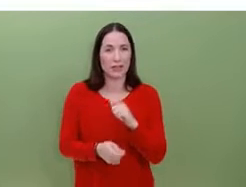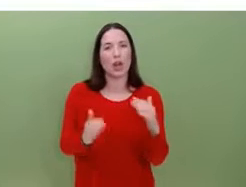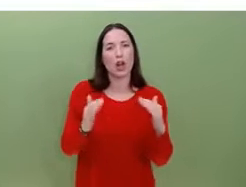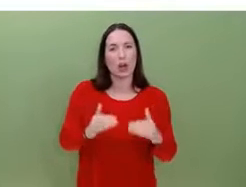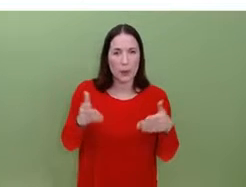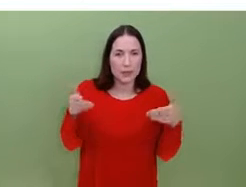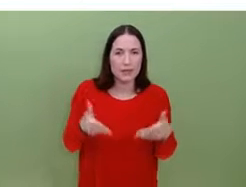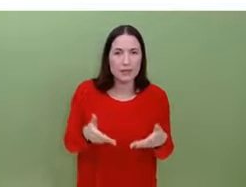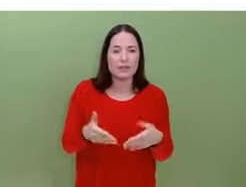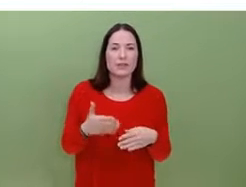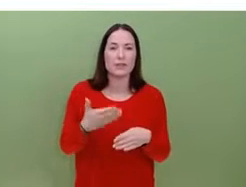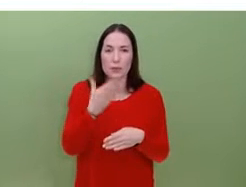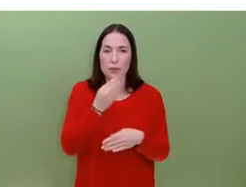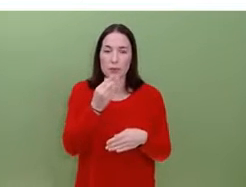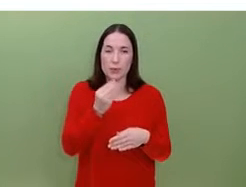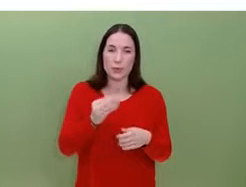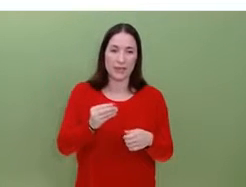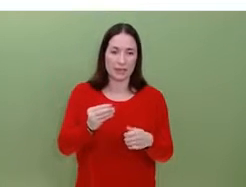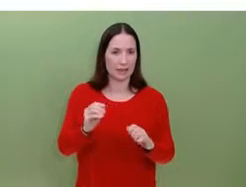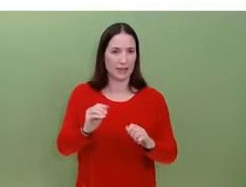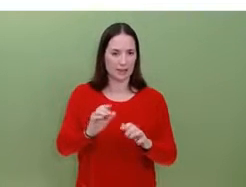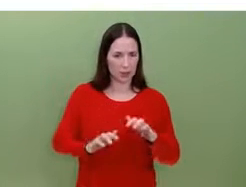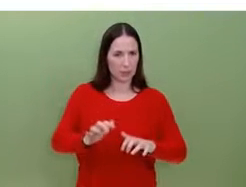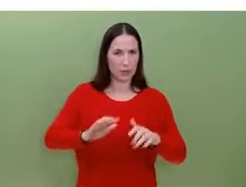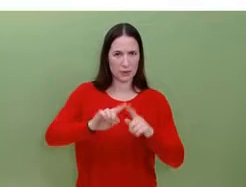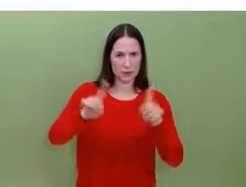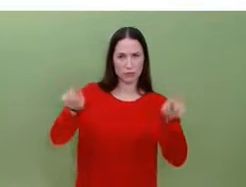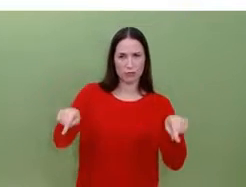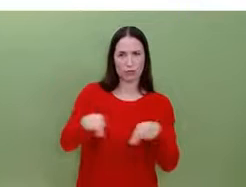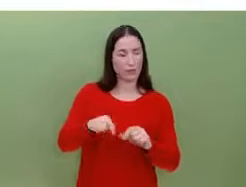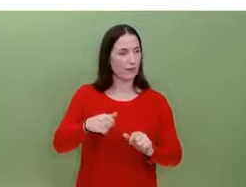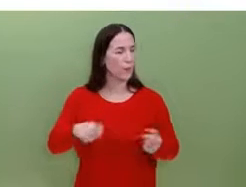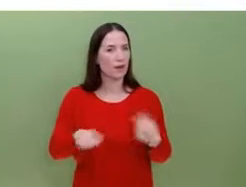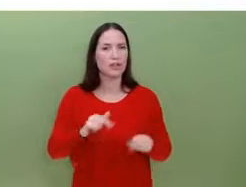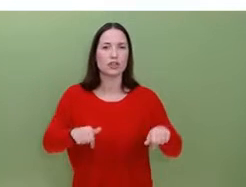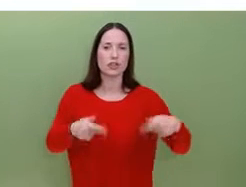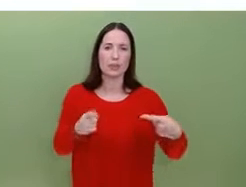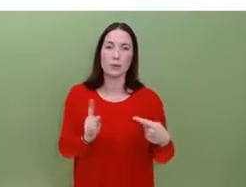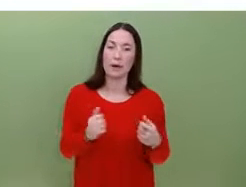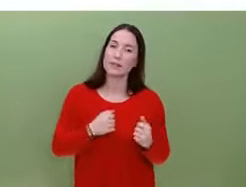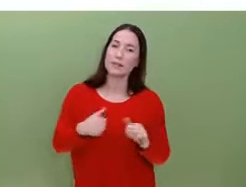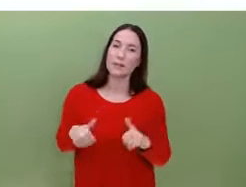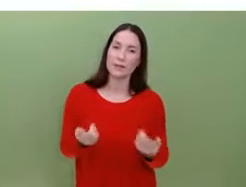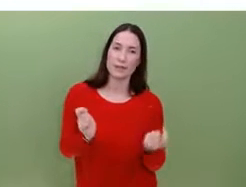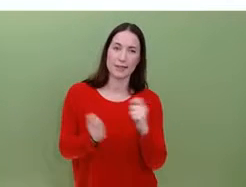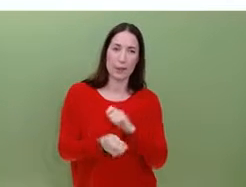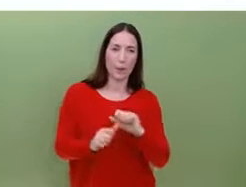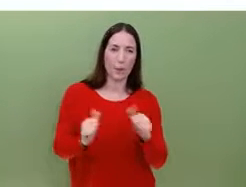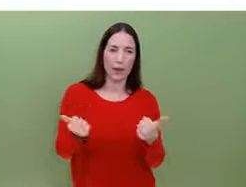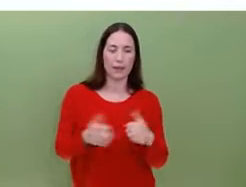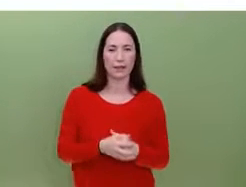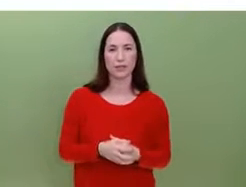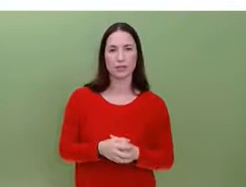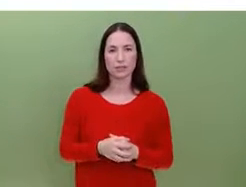computer screen was unexpected and challenging, but our services adapted really well. We wanted to explore